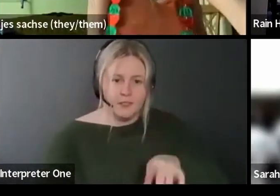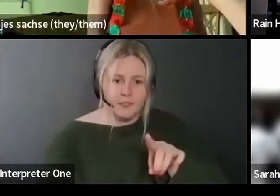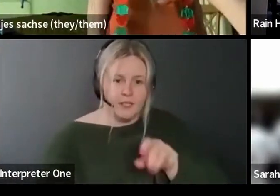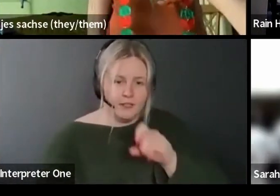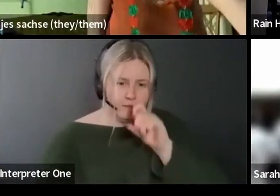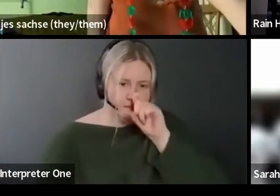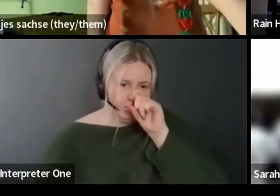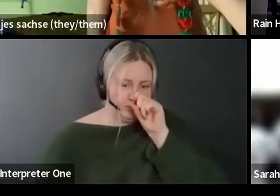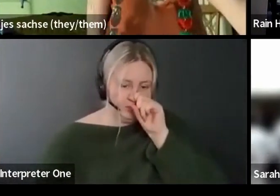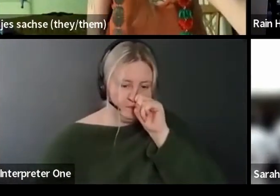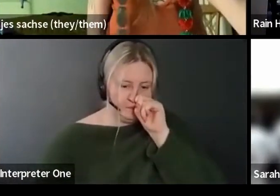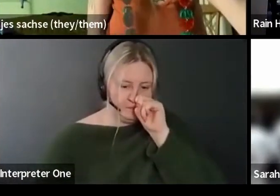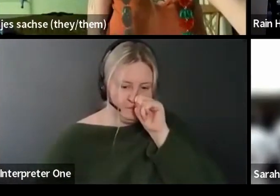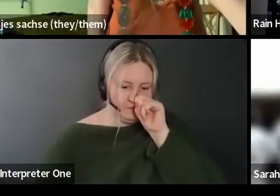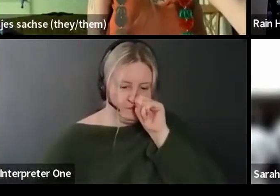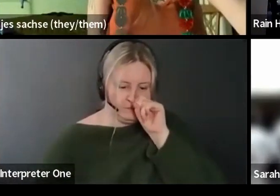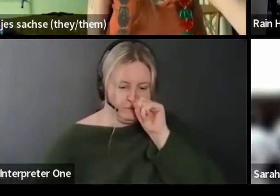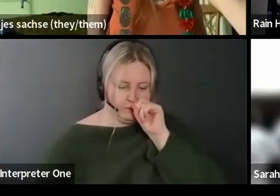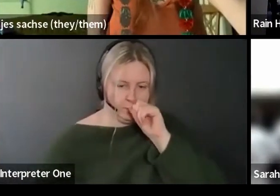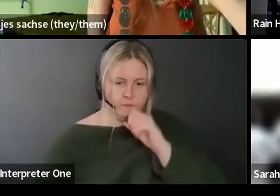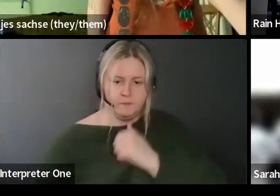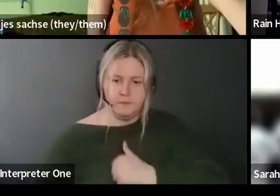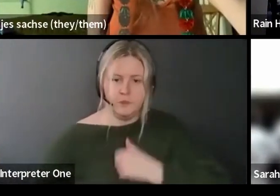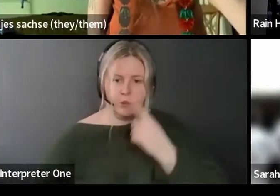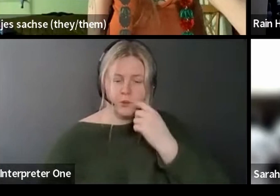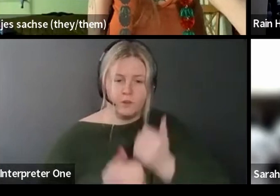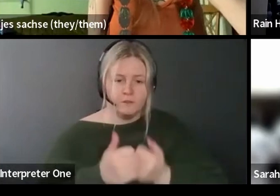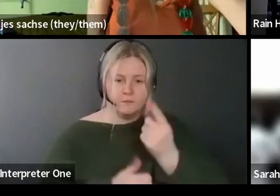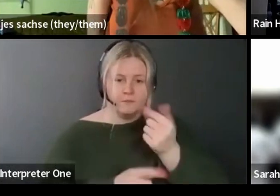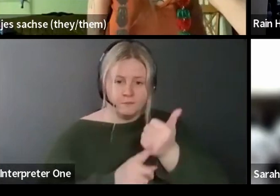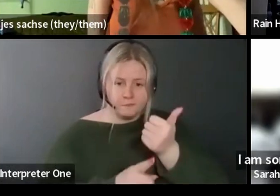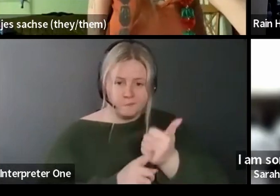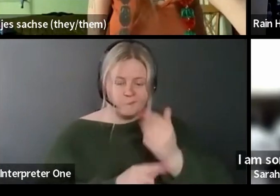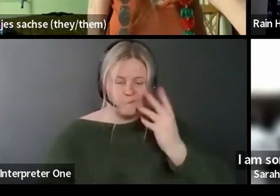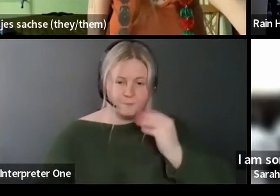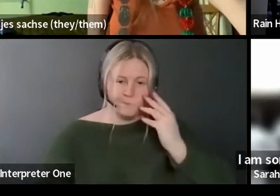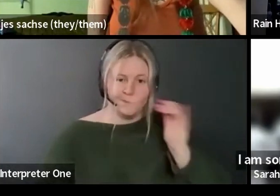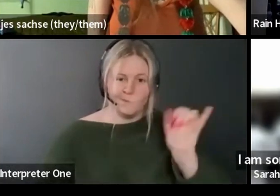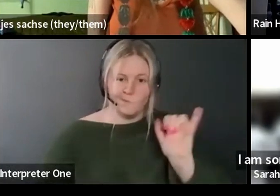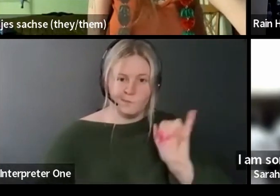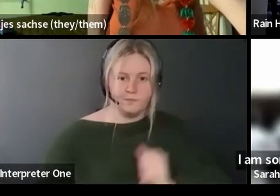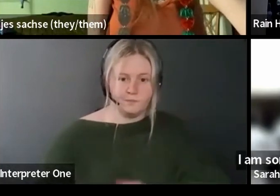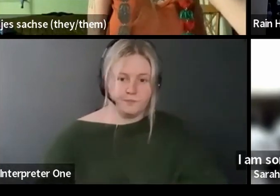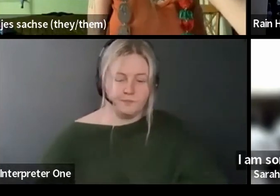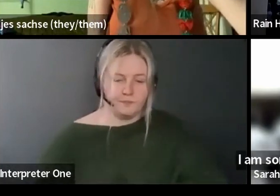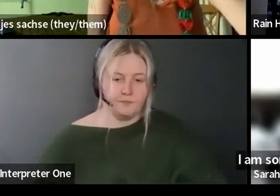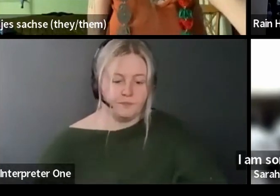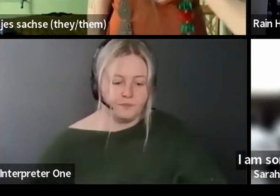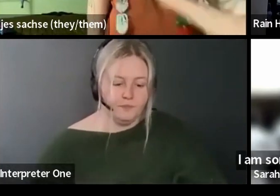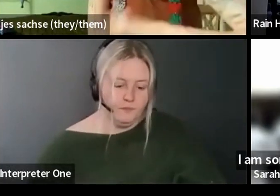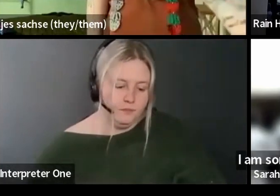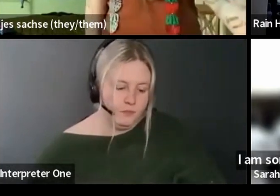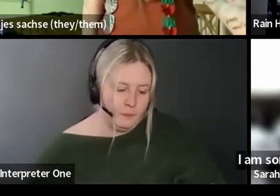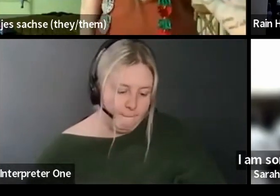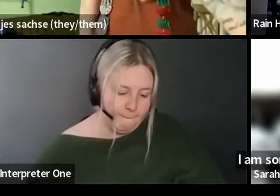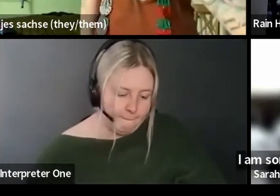yeah. And sorry for everyone that has to go through anything horrible. Who's with us, who is present, who is watching.